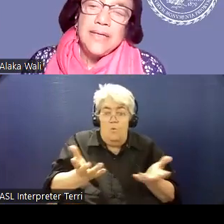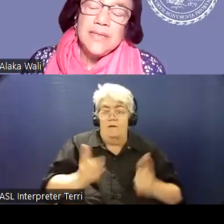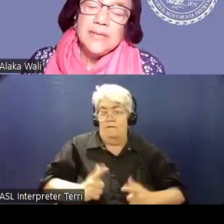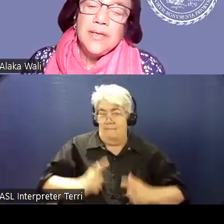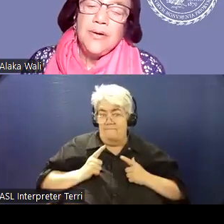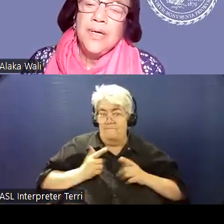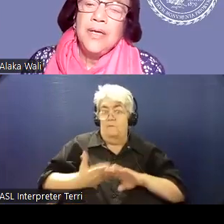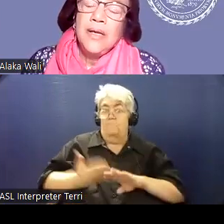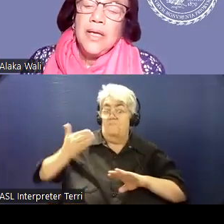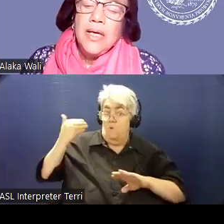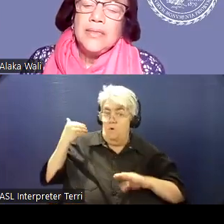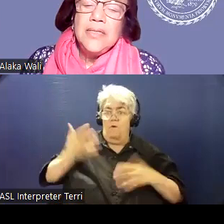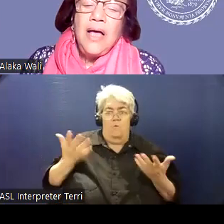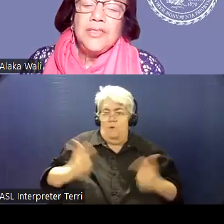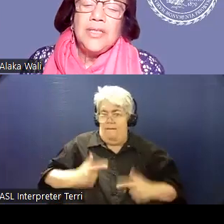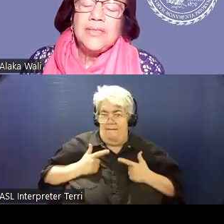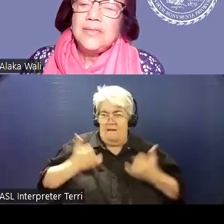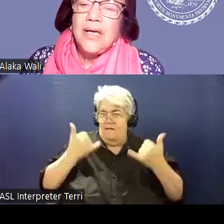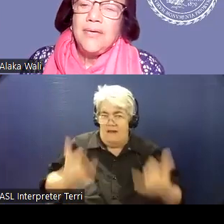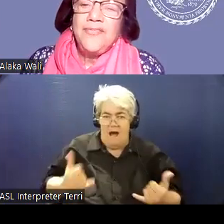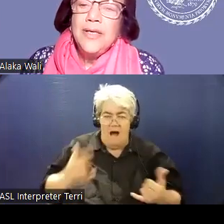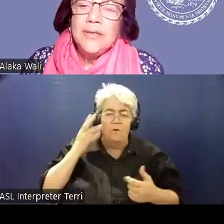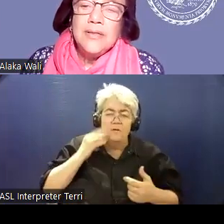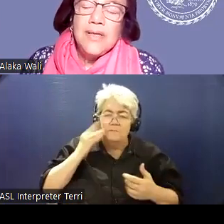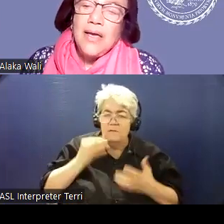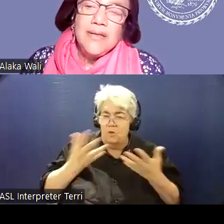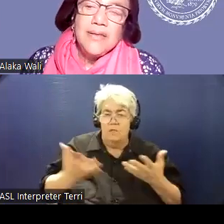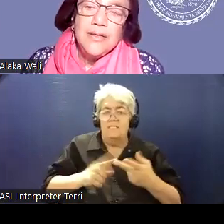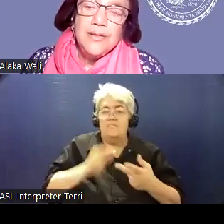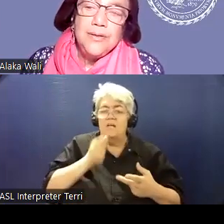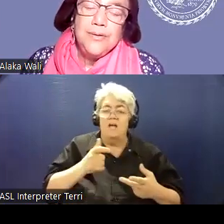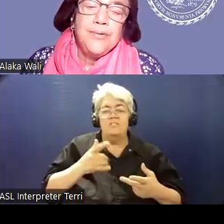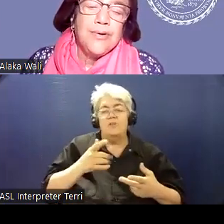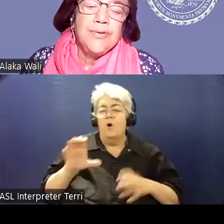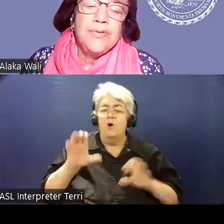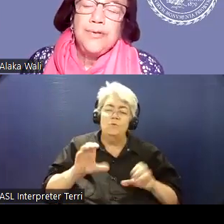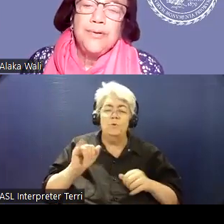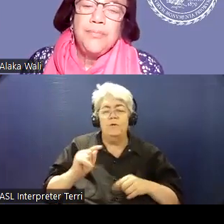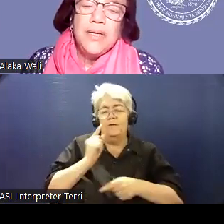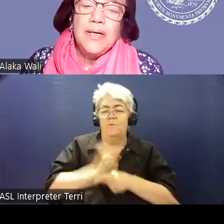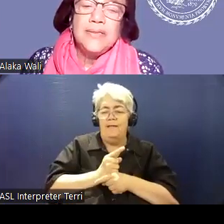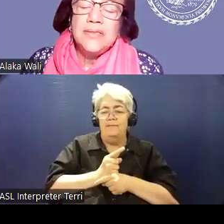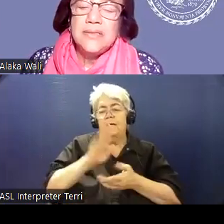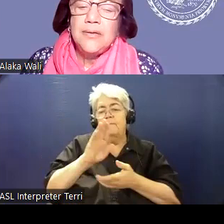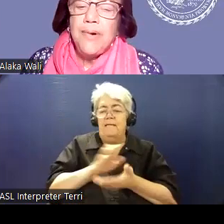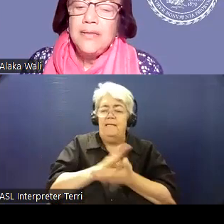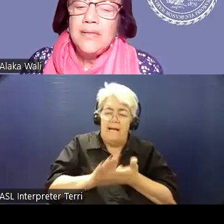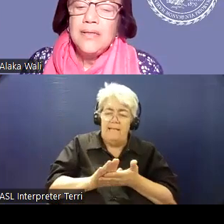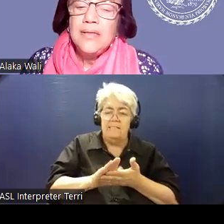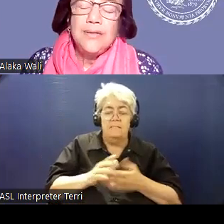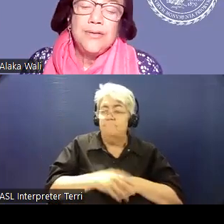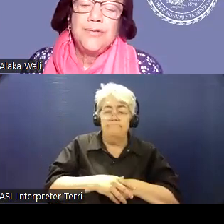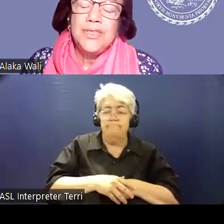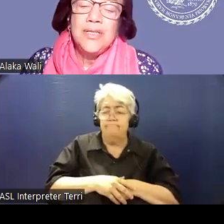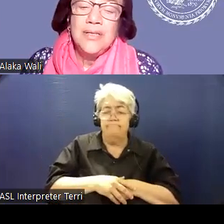and present. So it's not just the feel-good kind of thing to do, or do it because it's the right